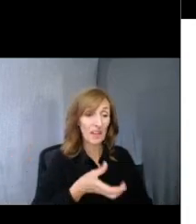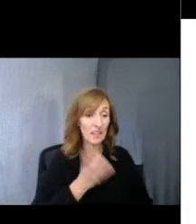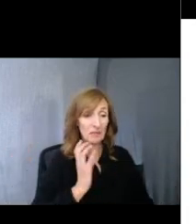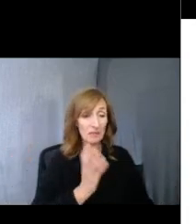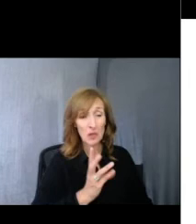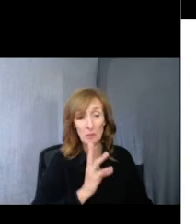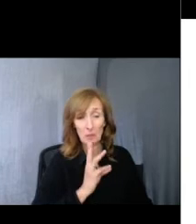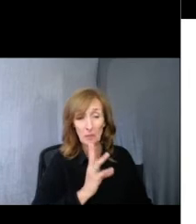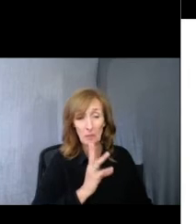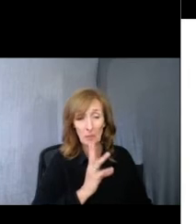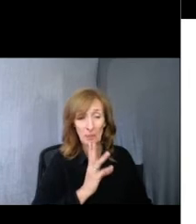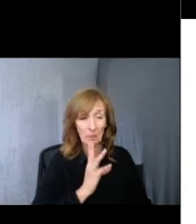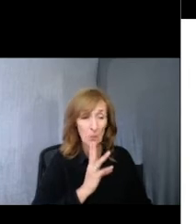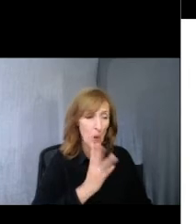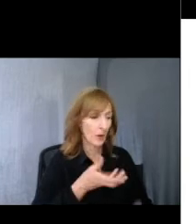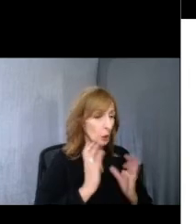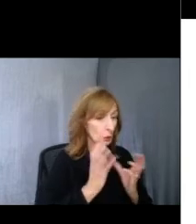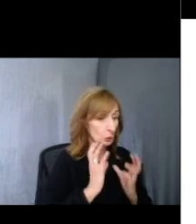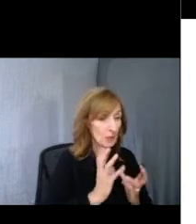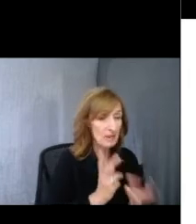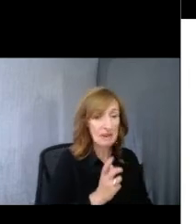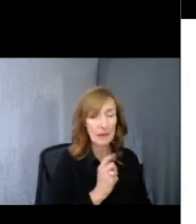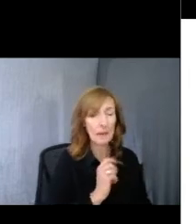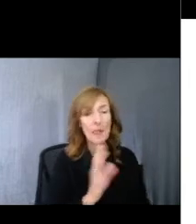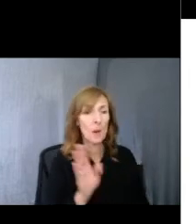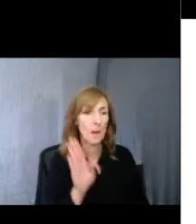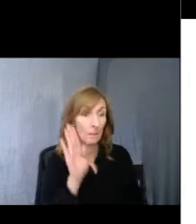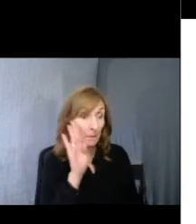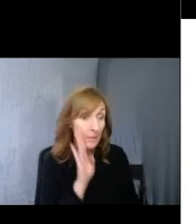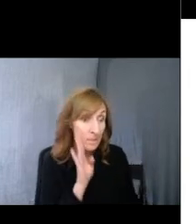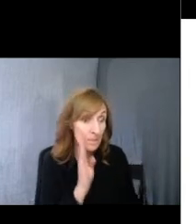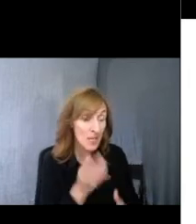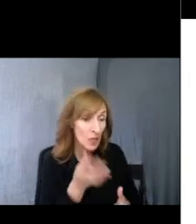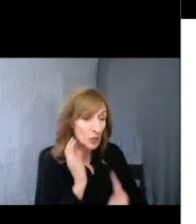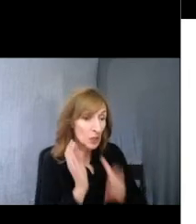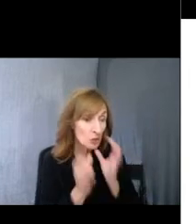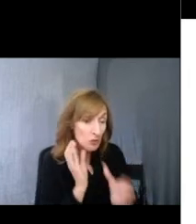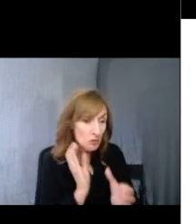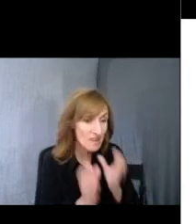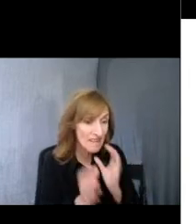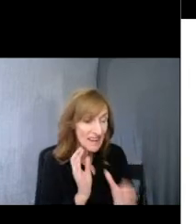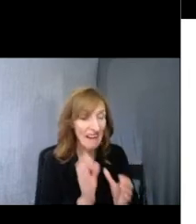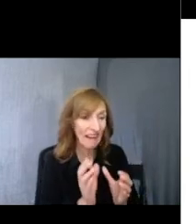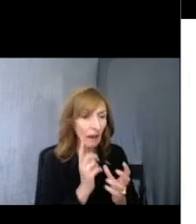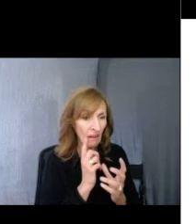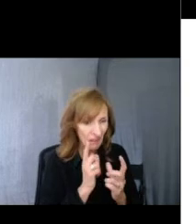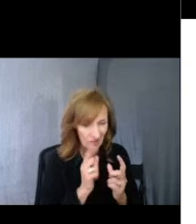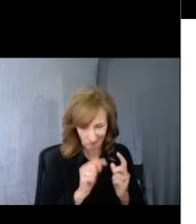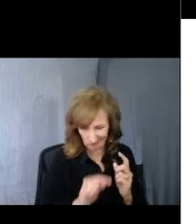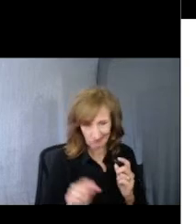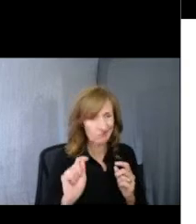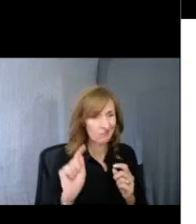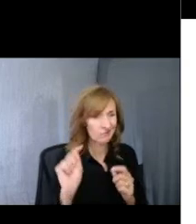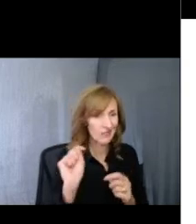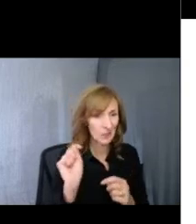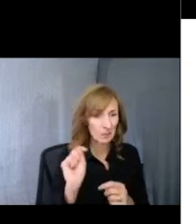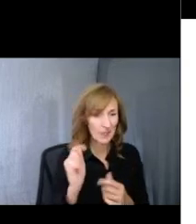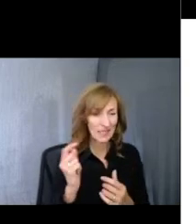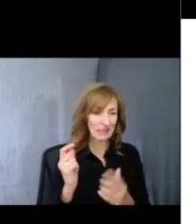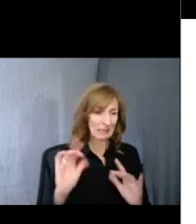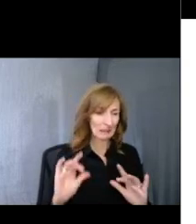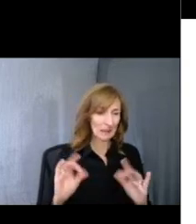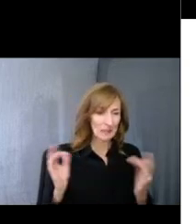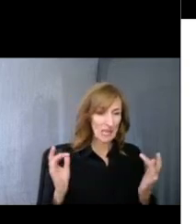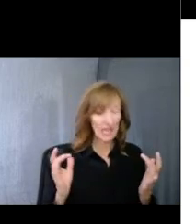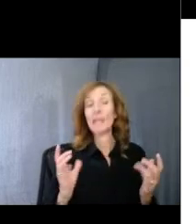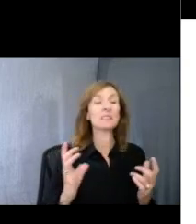well hydrated, you don't need all that excess fluid. Probably not good for you anyway. Cats the same. They have to work to dilute their